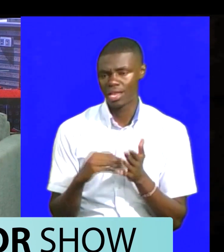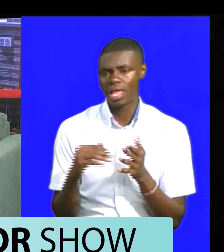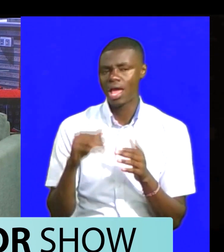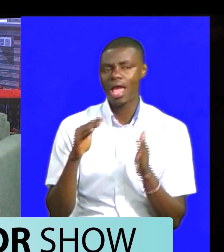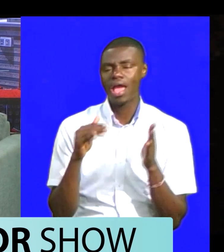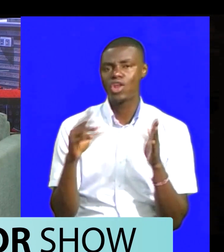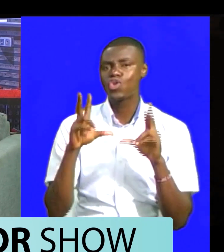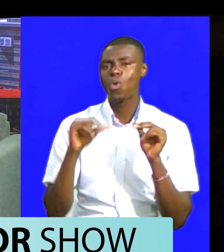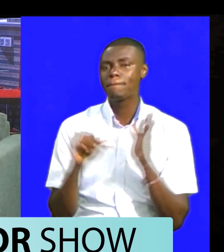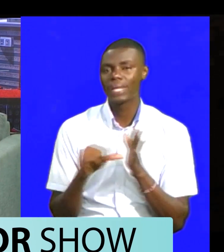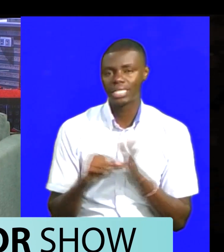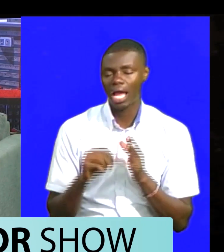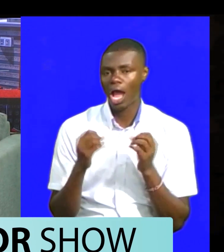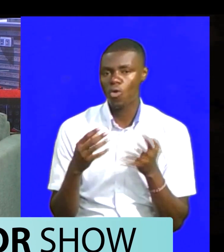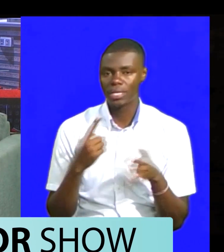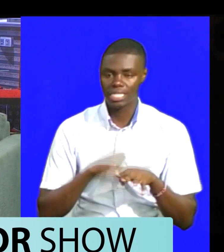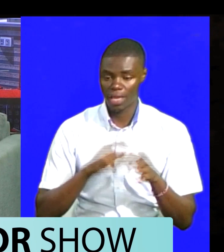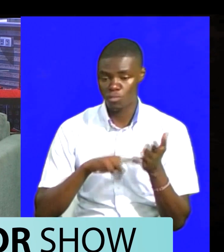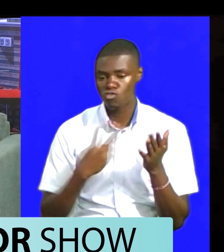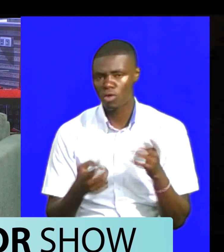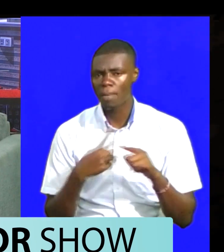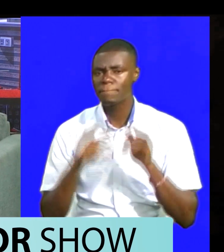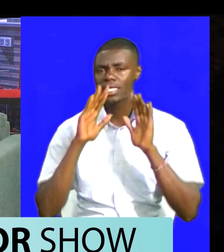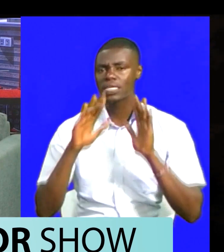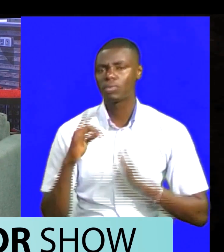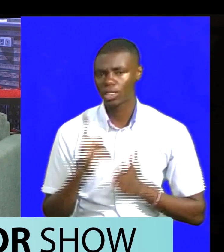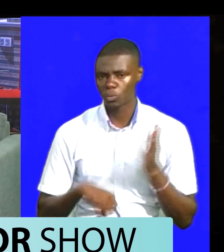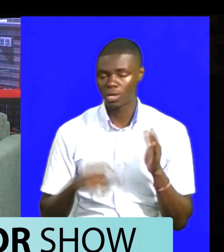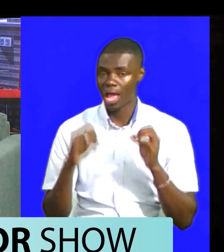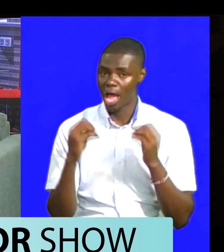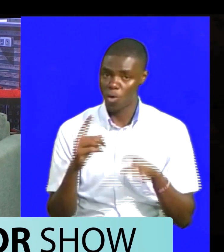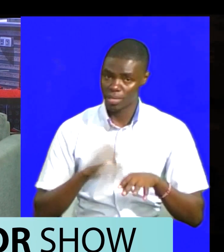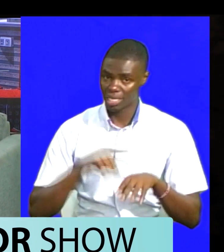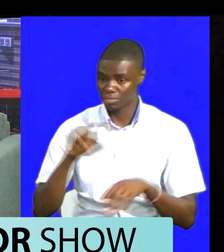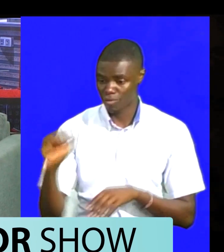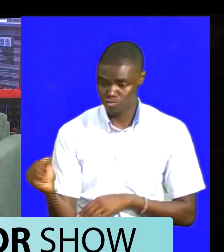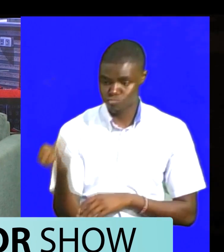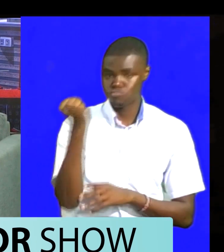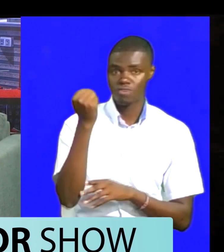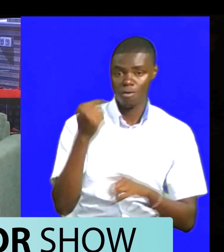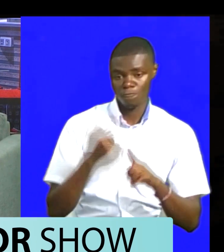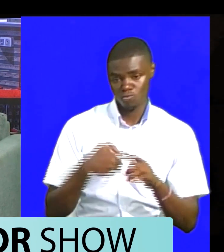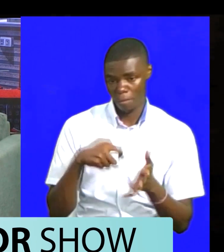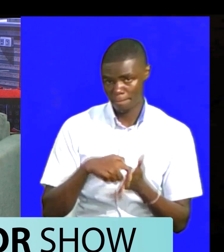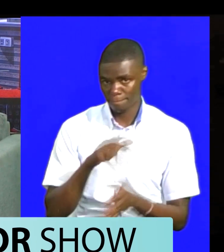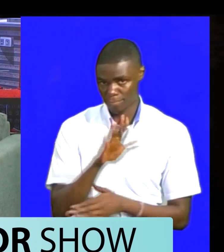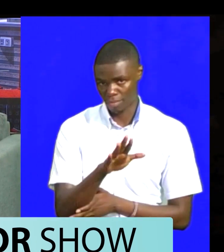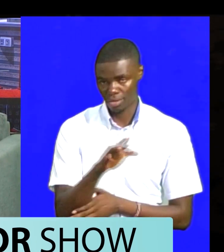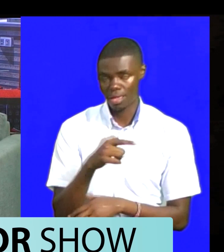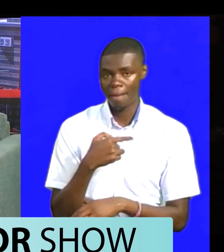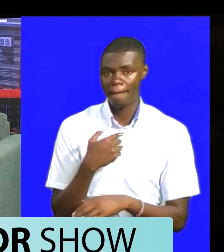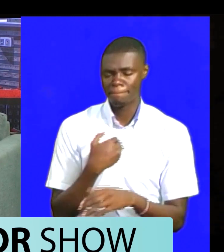fall, but what matters is how many times you are able to get back. from your knees. So I've